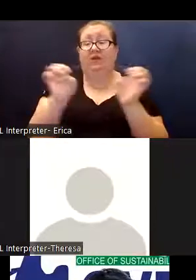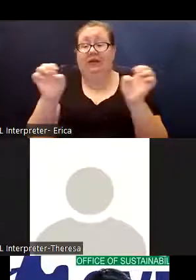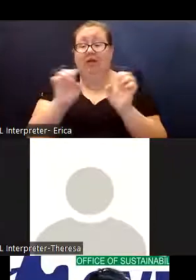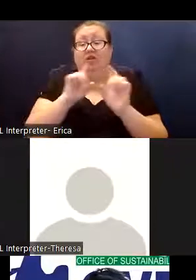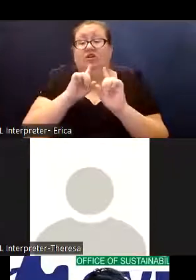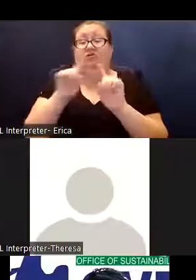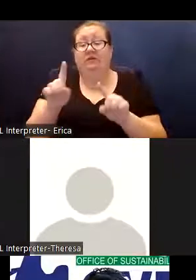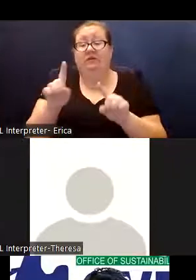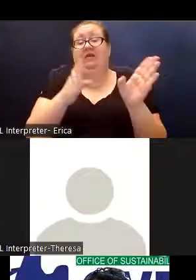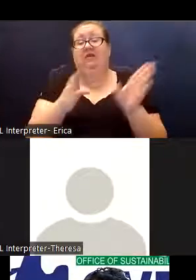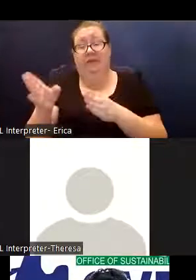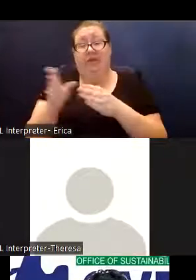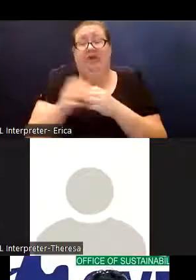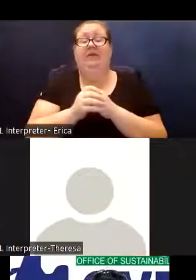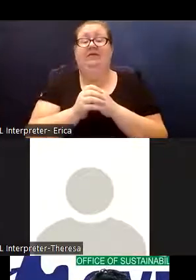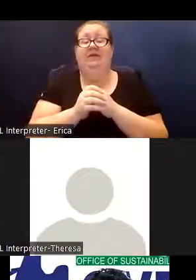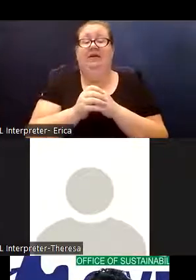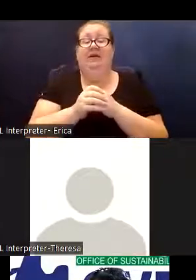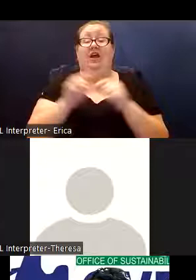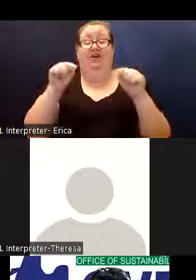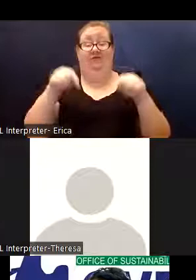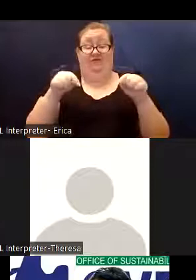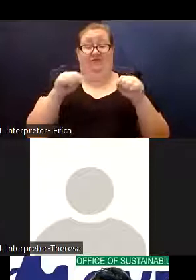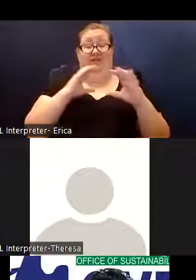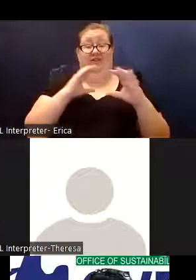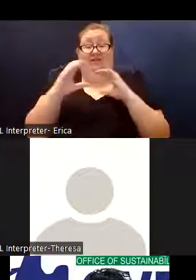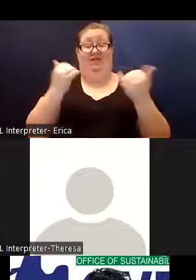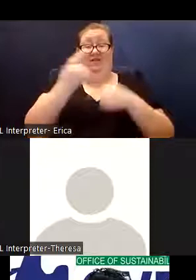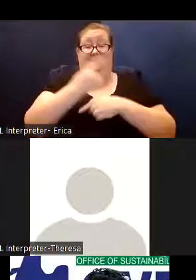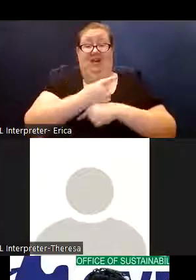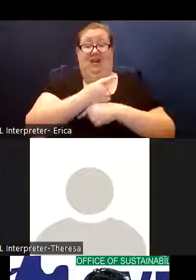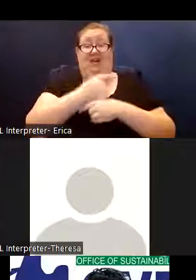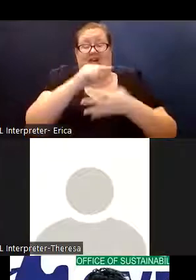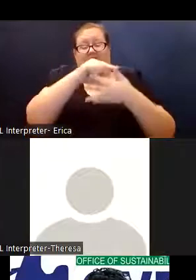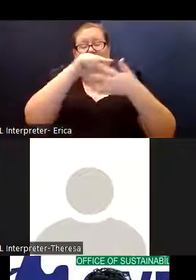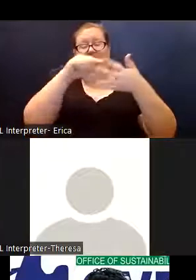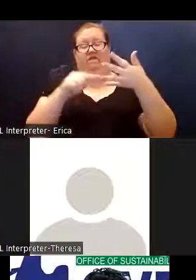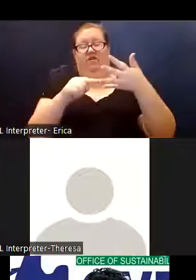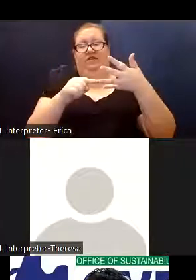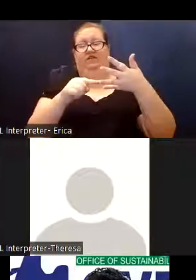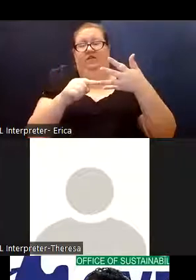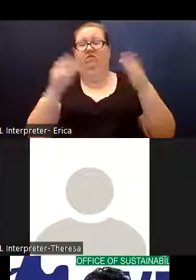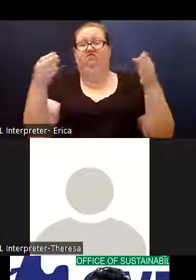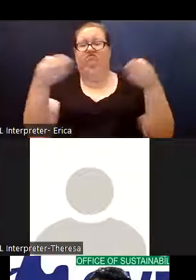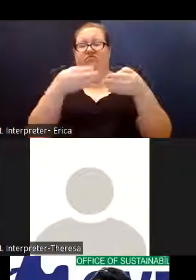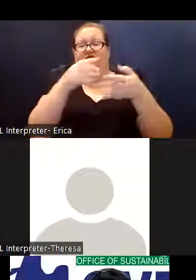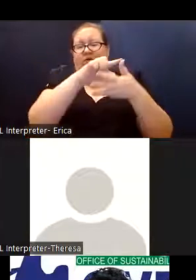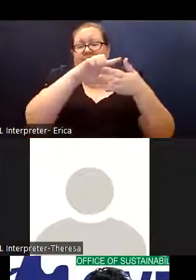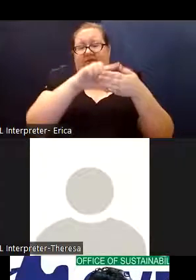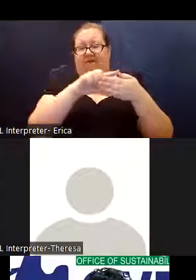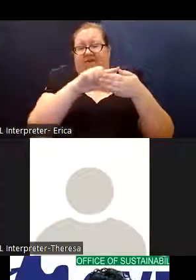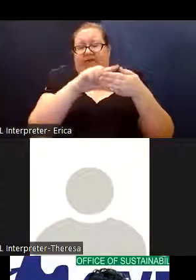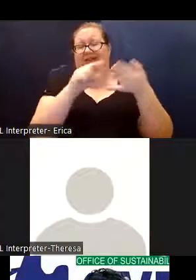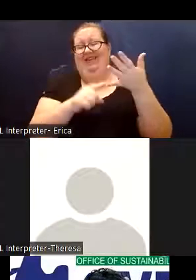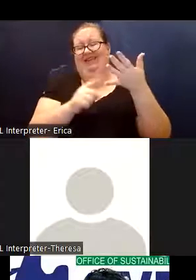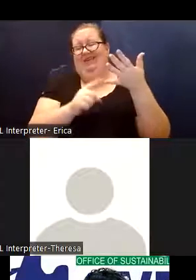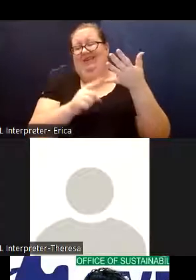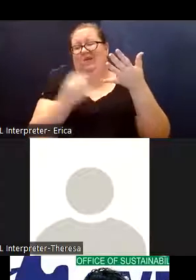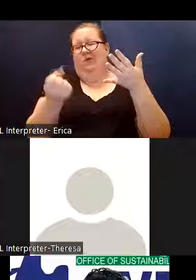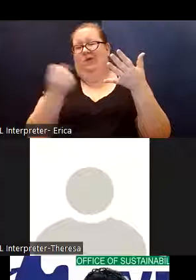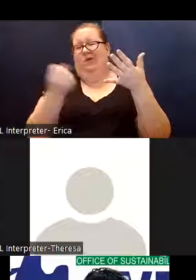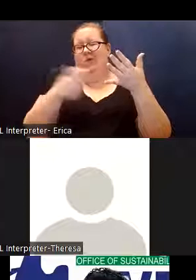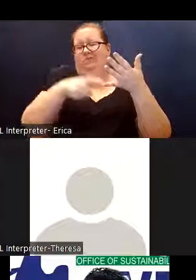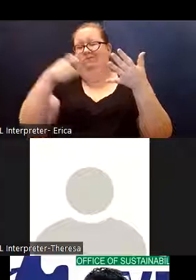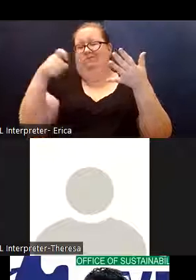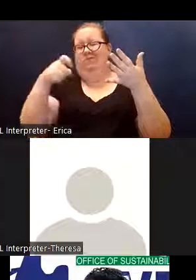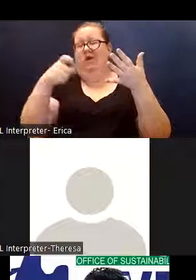our preparedness. For this conversation, we're going to focus on the first four that's on the screen, and we'll hold off to the next region-wide